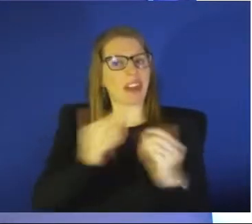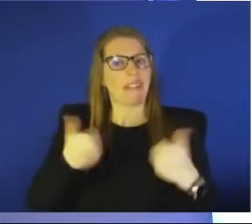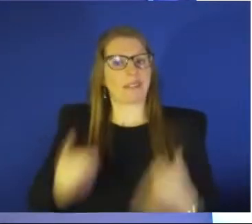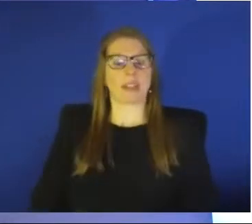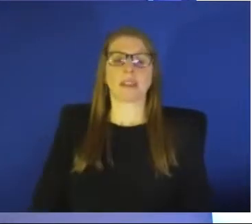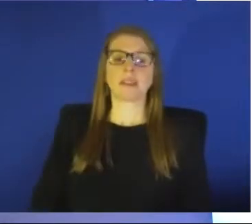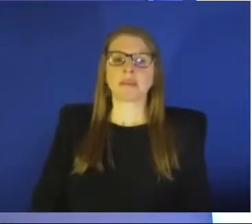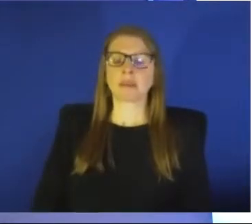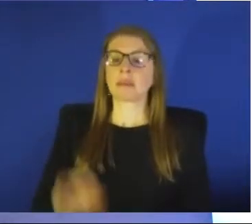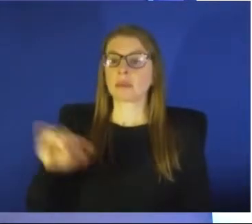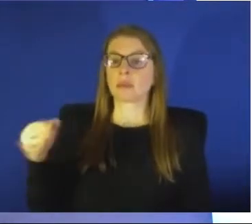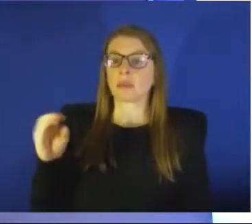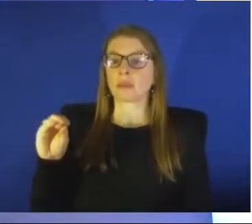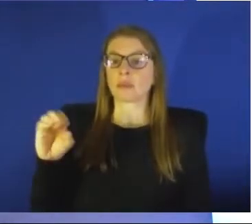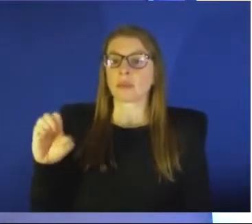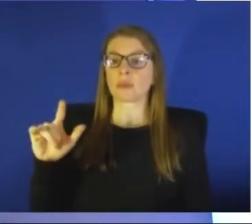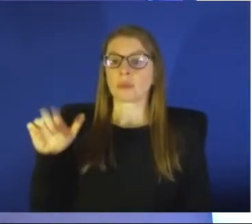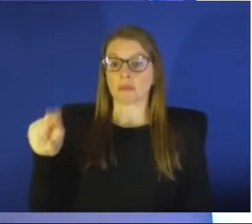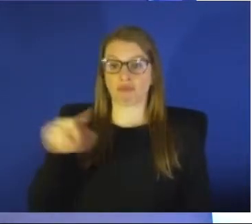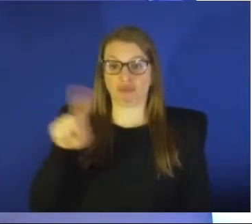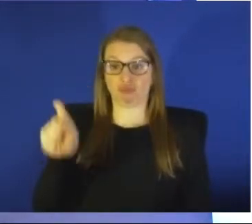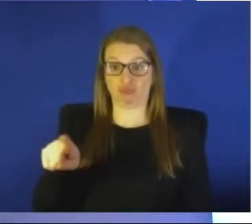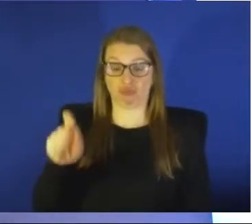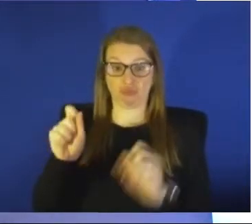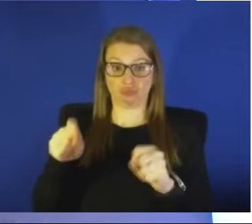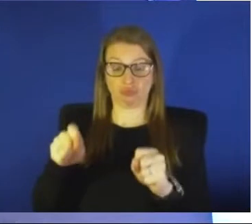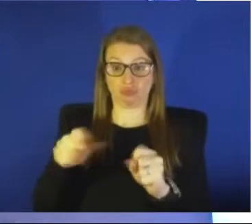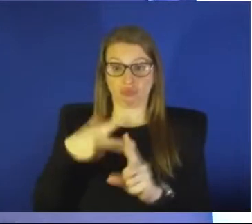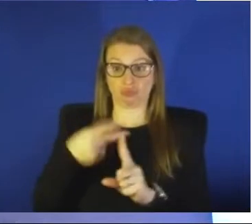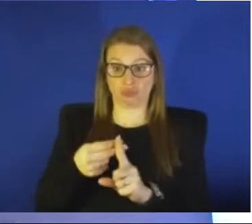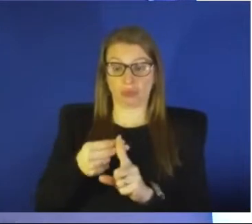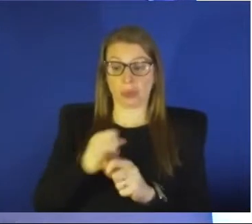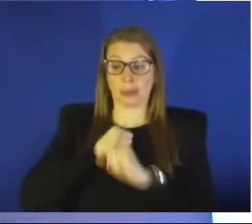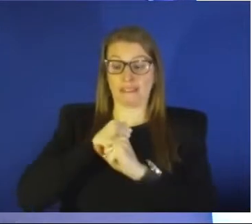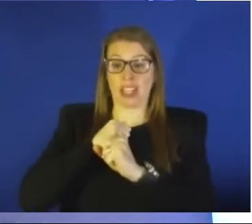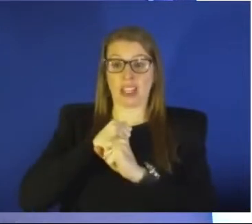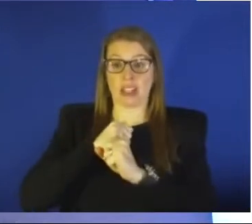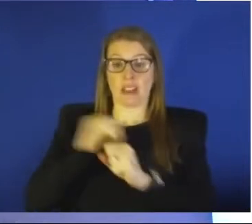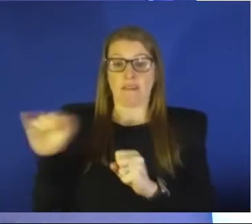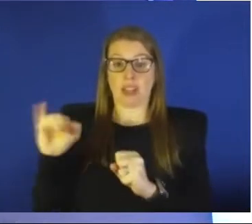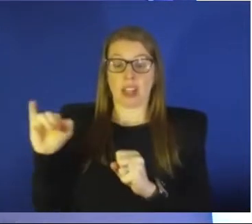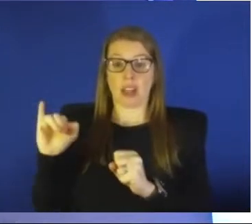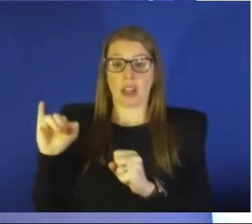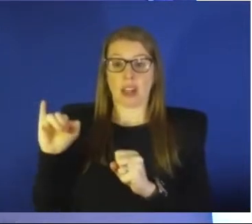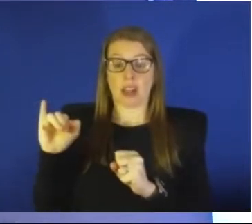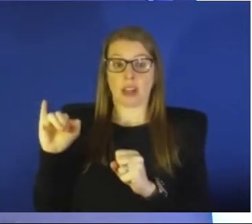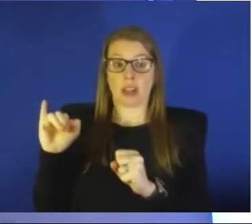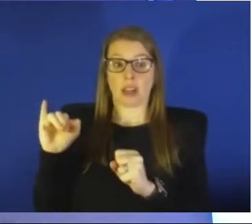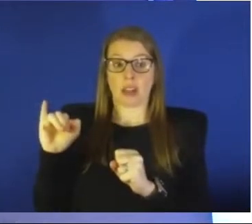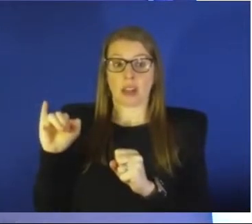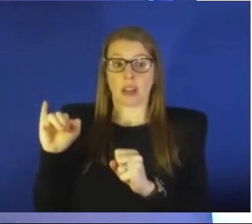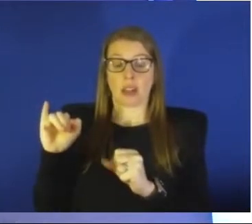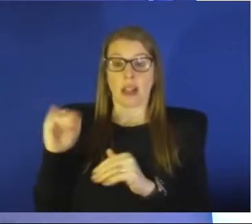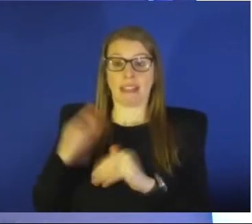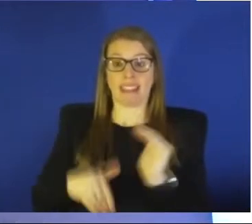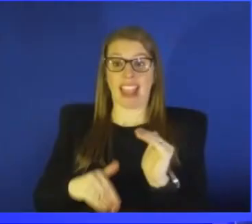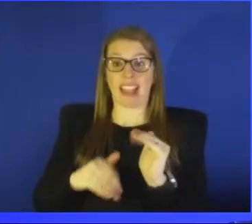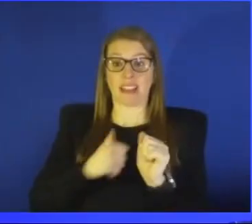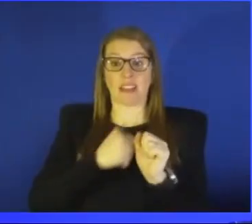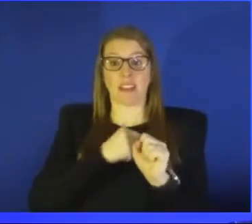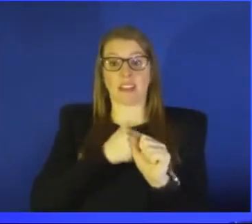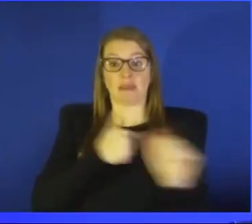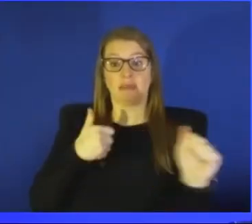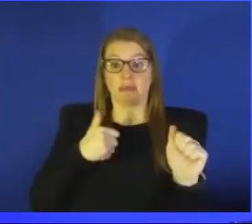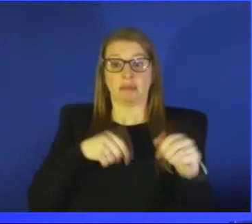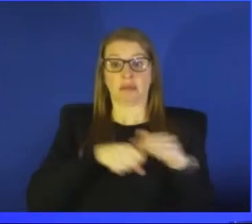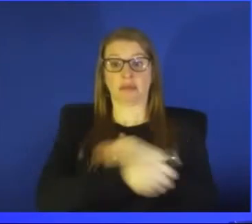interesting. Would it be possible to get a vaccine to prevent infection as opposed to preventing hospitalization? Well, you know, certainly what